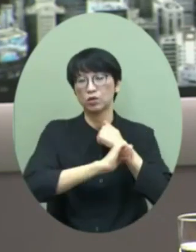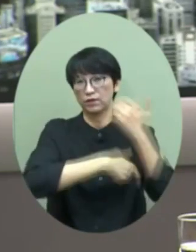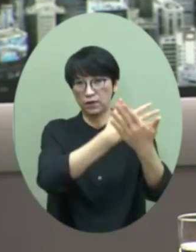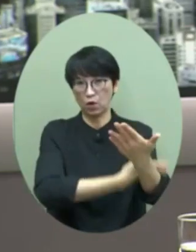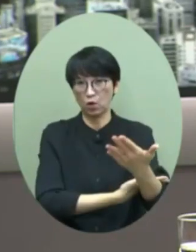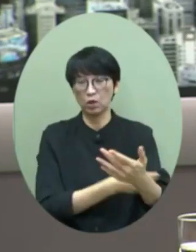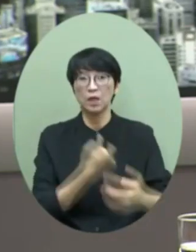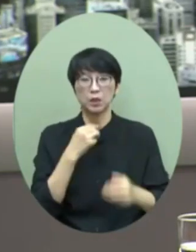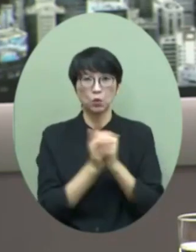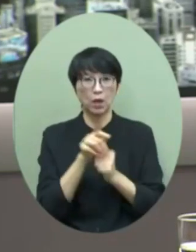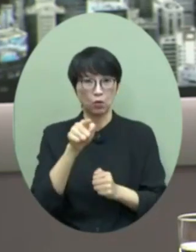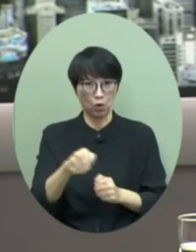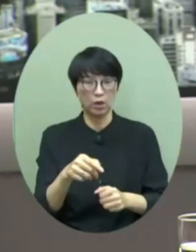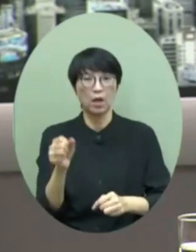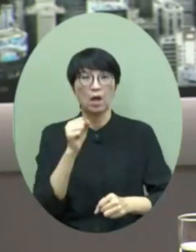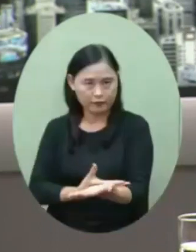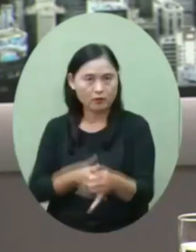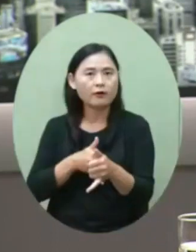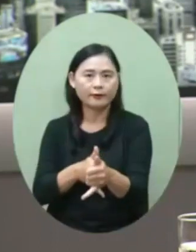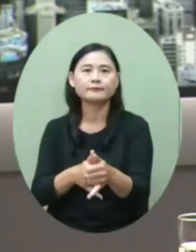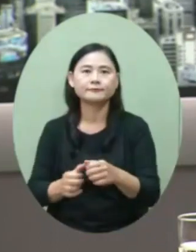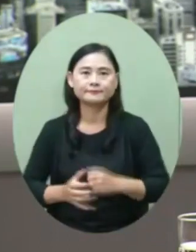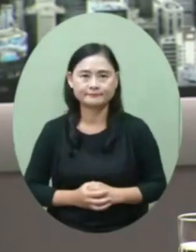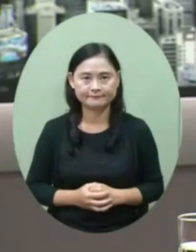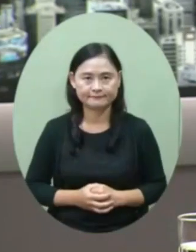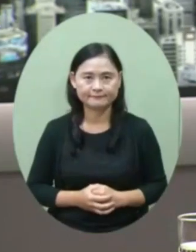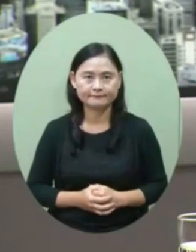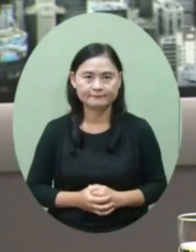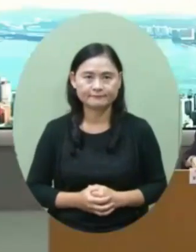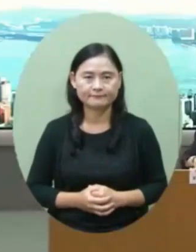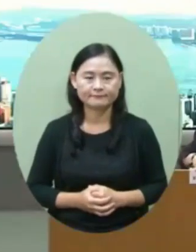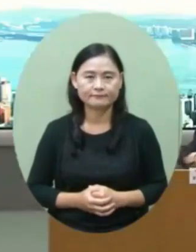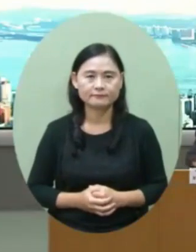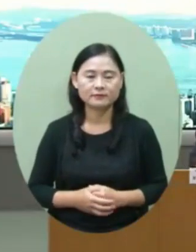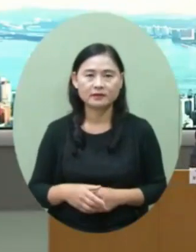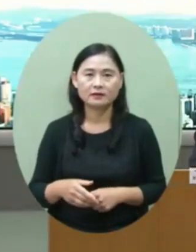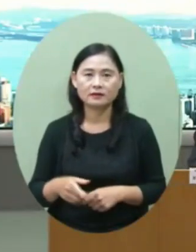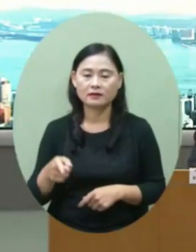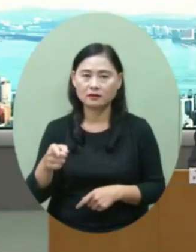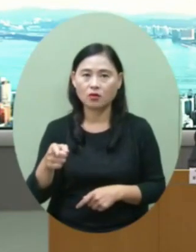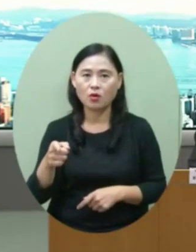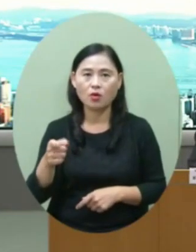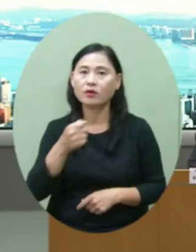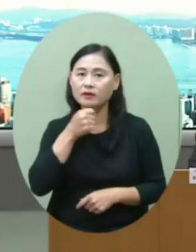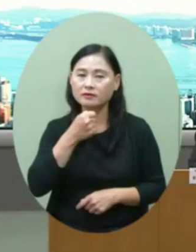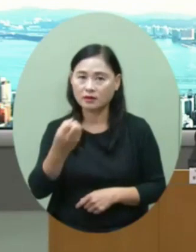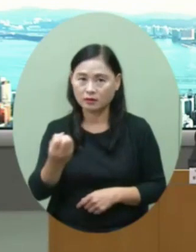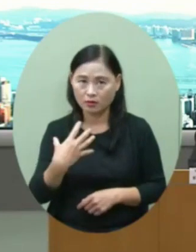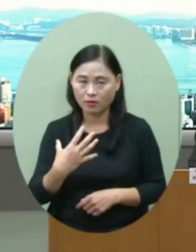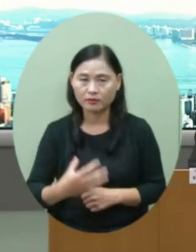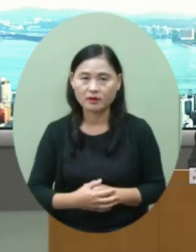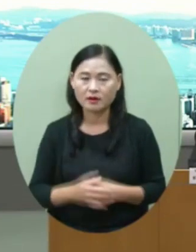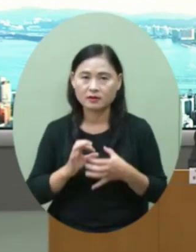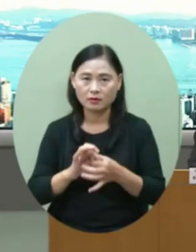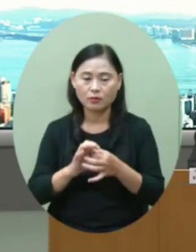training, and they will take actions as required by the law accordingly.